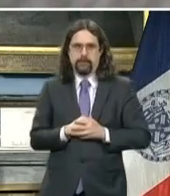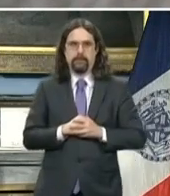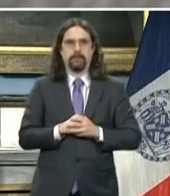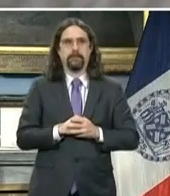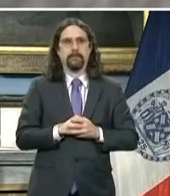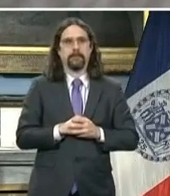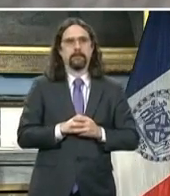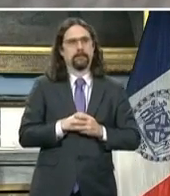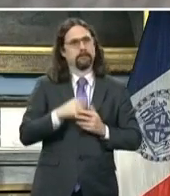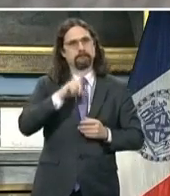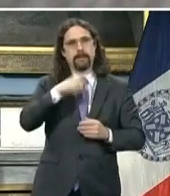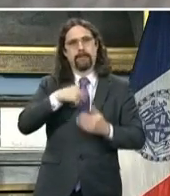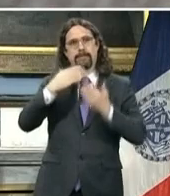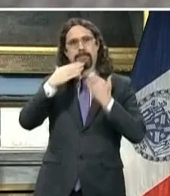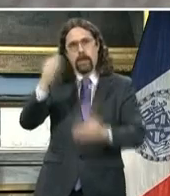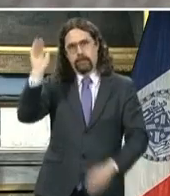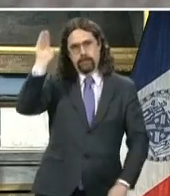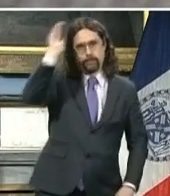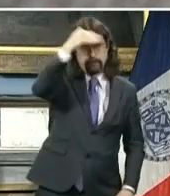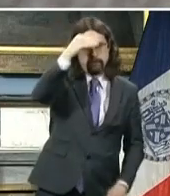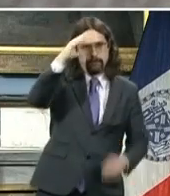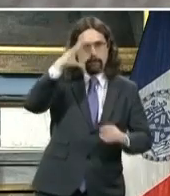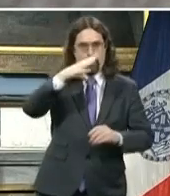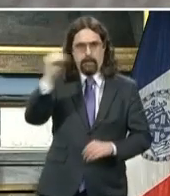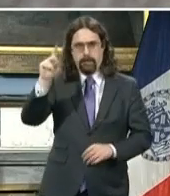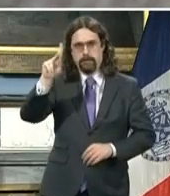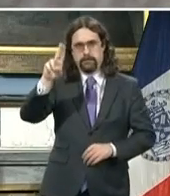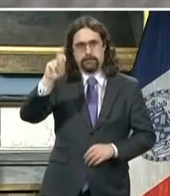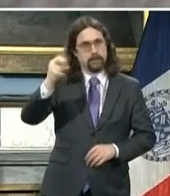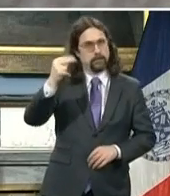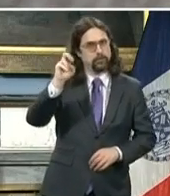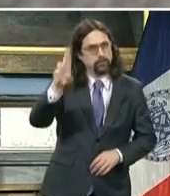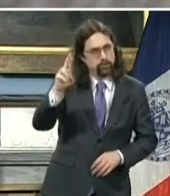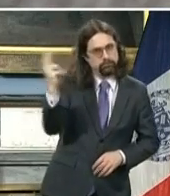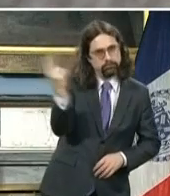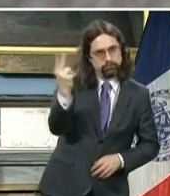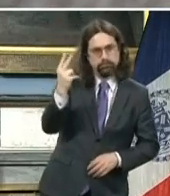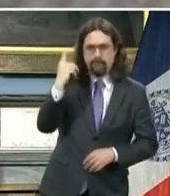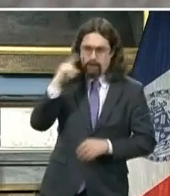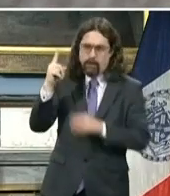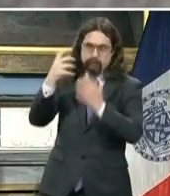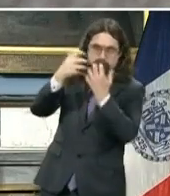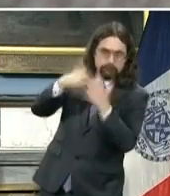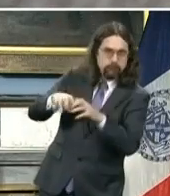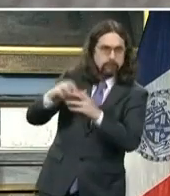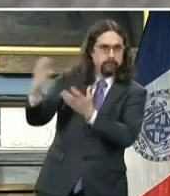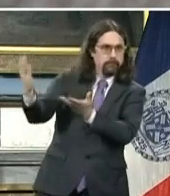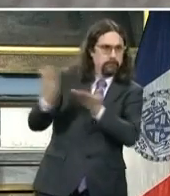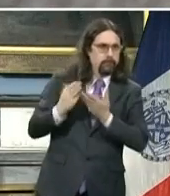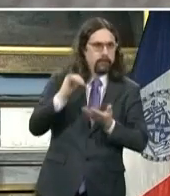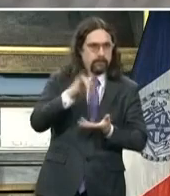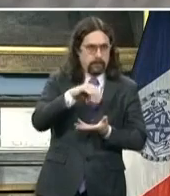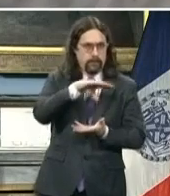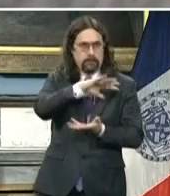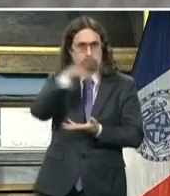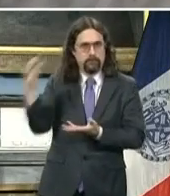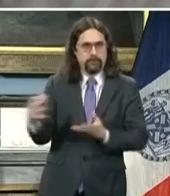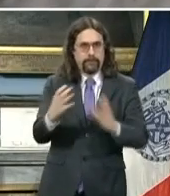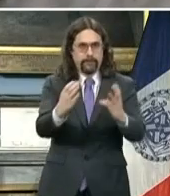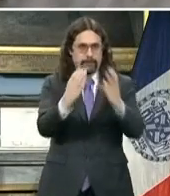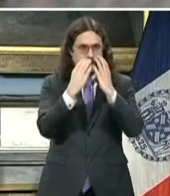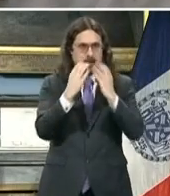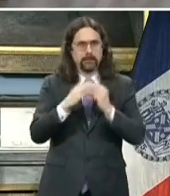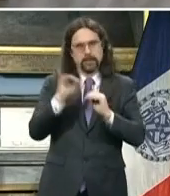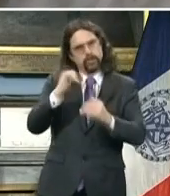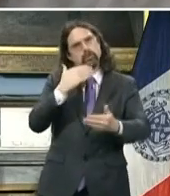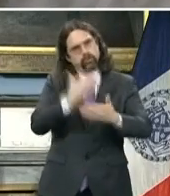working on. But this has definitely changed the dynamic for us for this week, and that's a very good thing. So